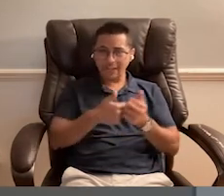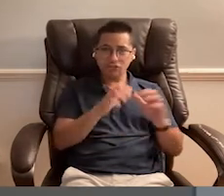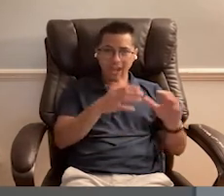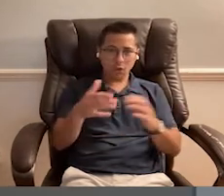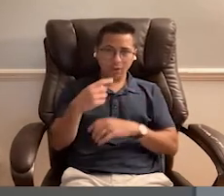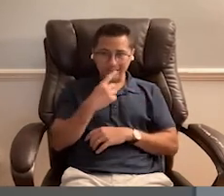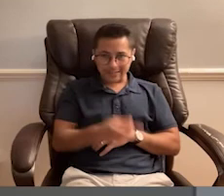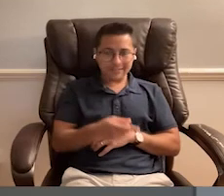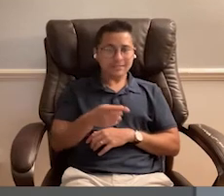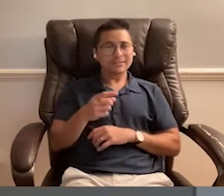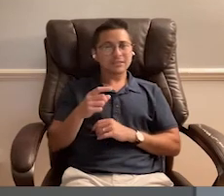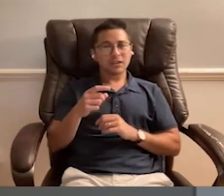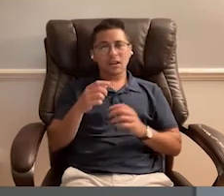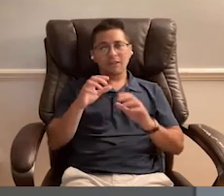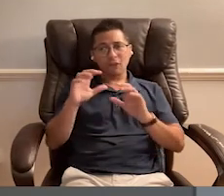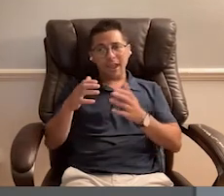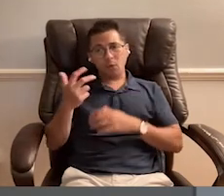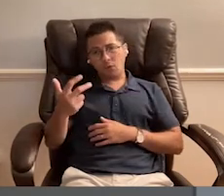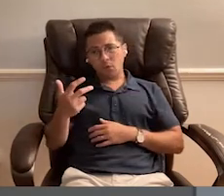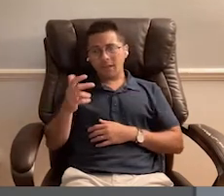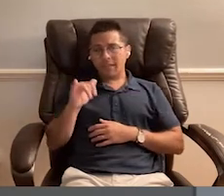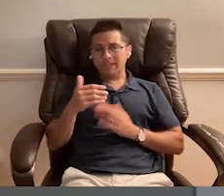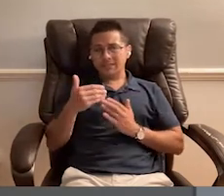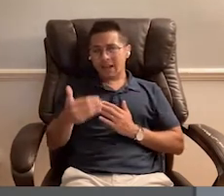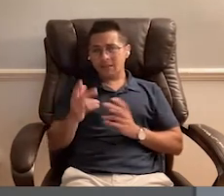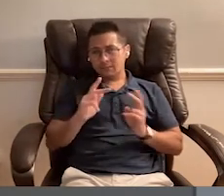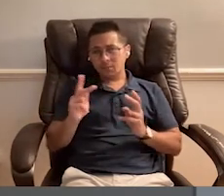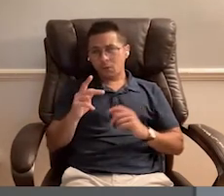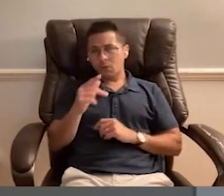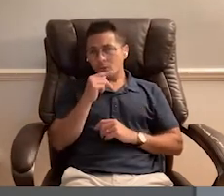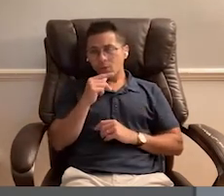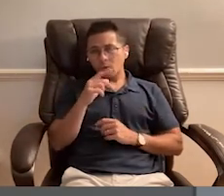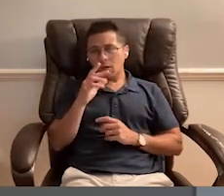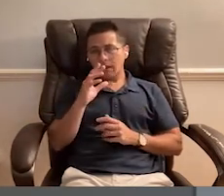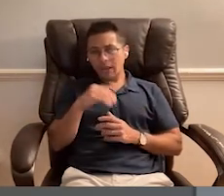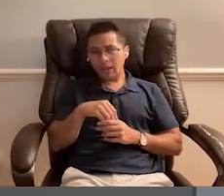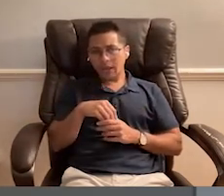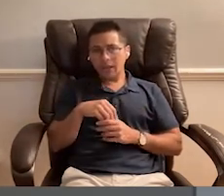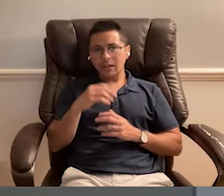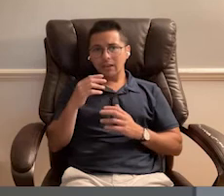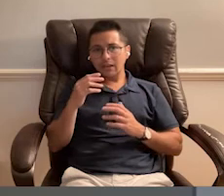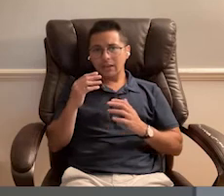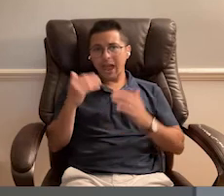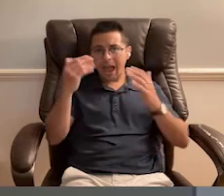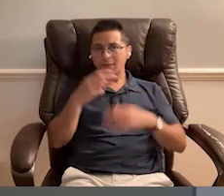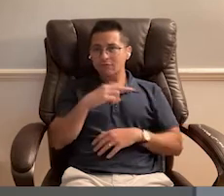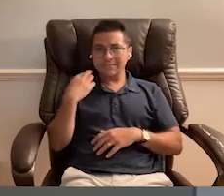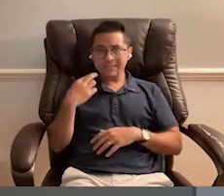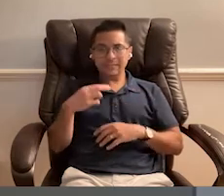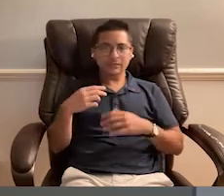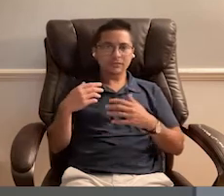have the presentation and it tells you what each category is. For individuals in category 3 are the next people who are